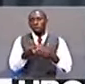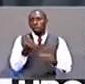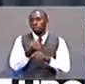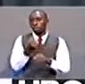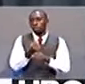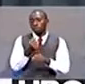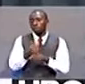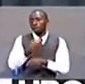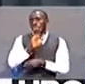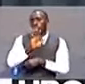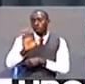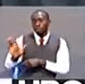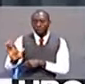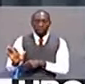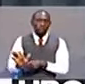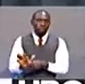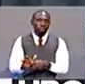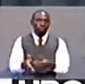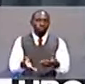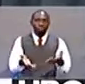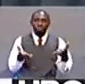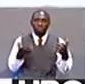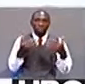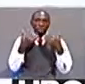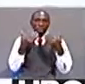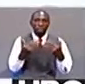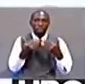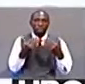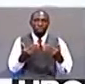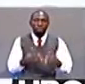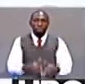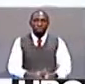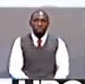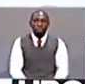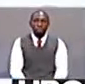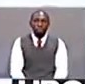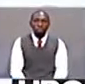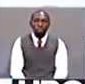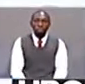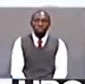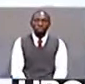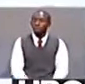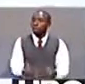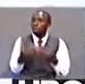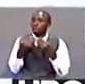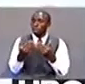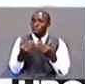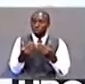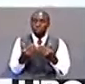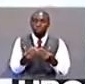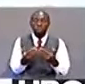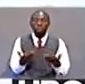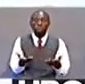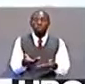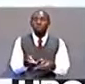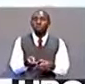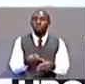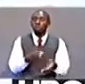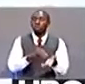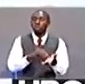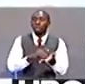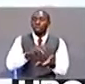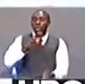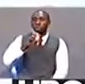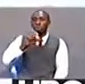our Heavenly Father. Thank you. Thank you. Thank you very much, Dr. Moriku. Right now, Prime Minister and other